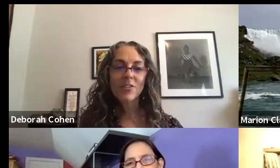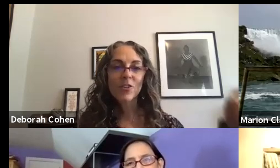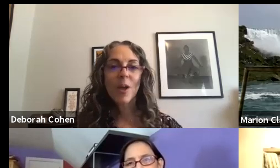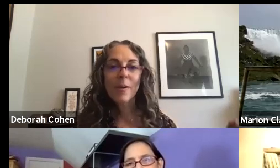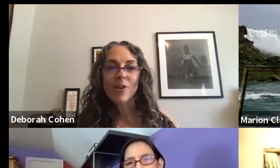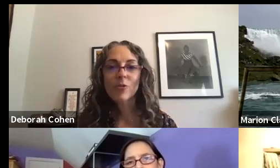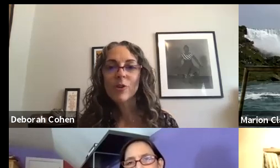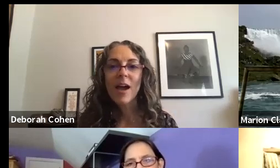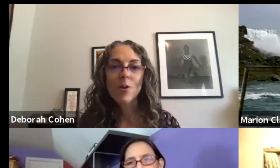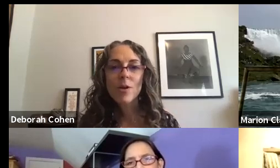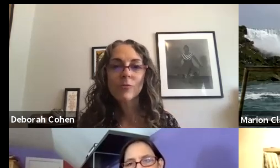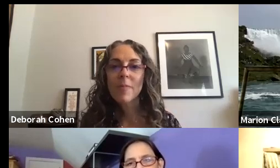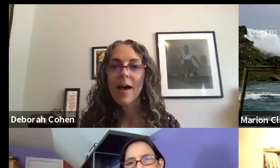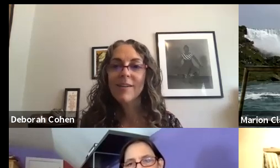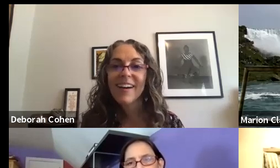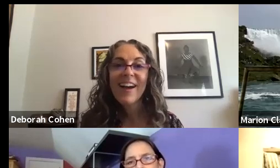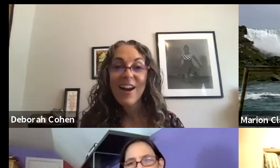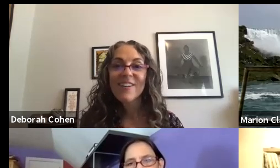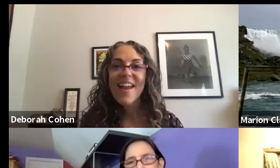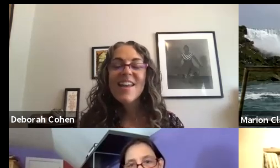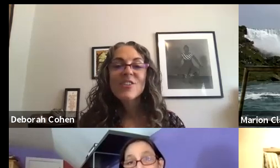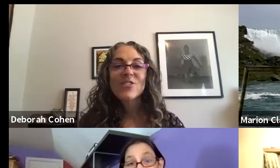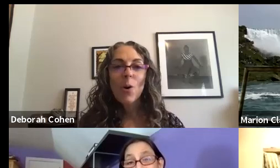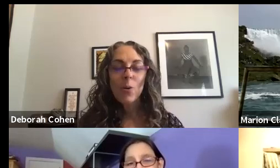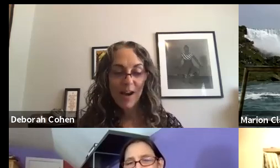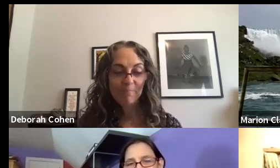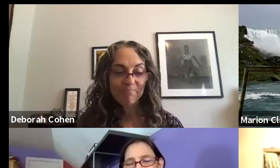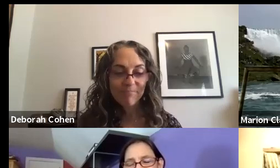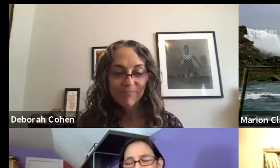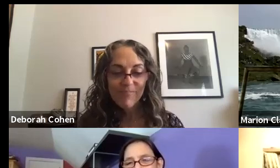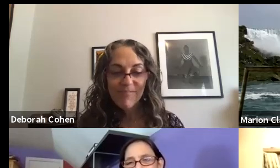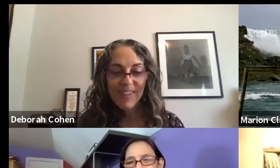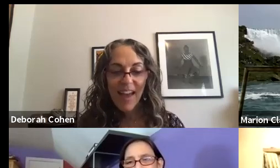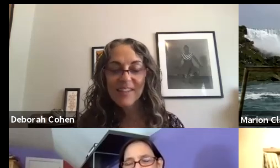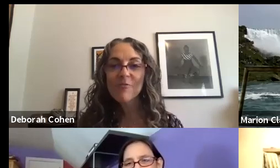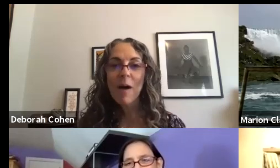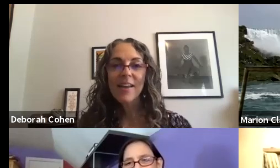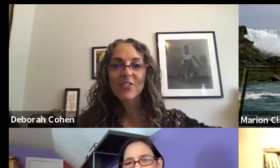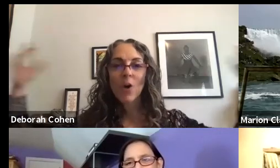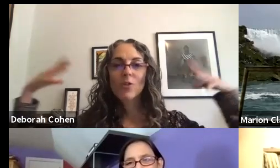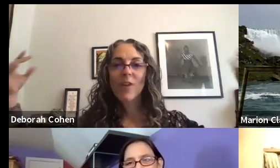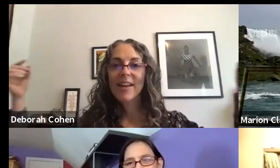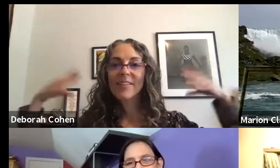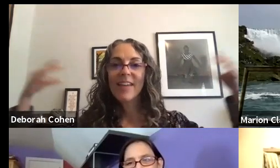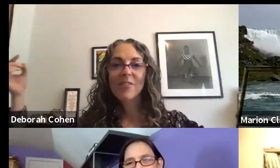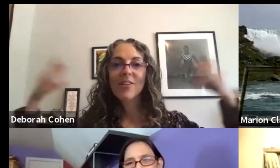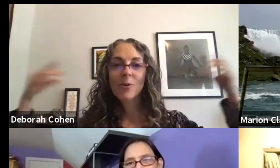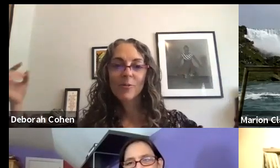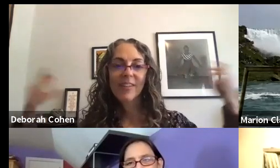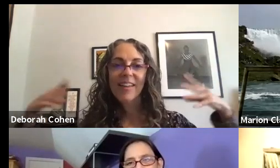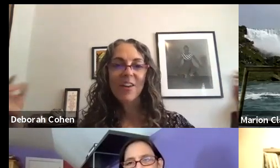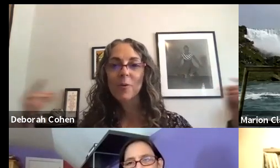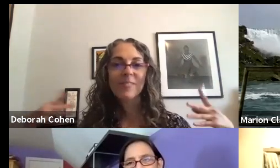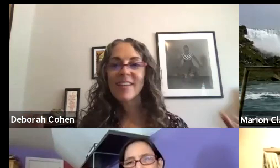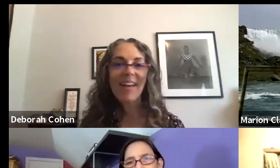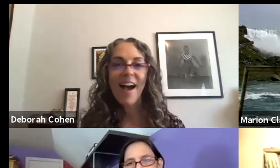Like if somebody is still stepping on your foot, how do you heal from that, right? So And if bias is always raining down on you,